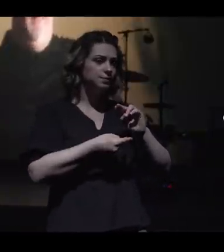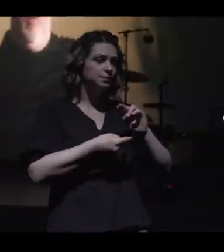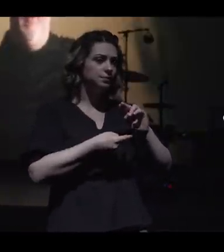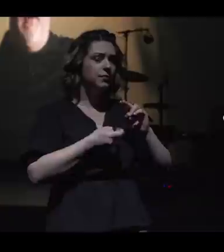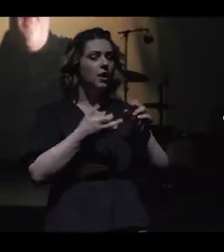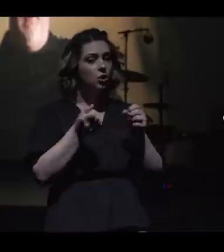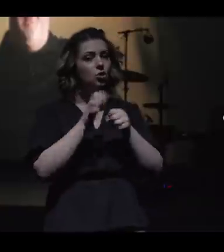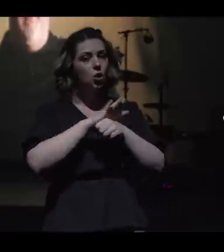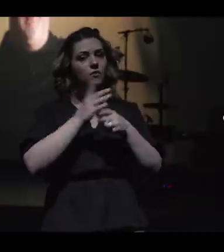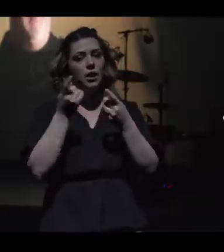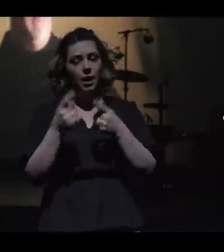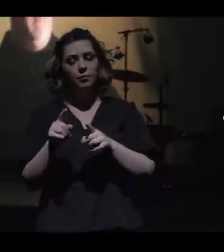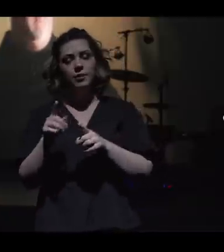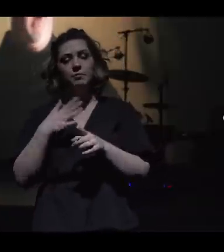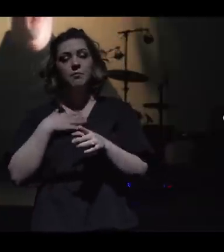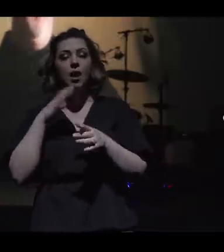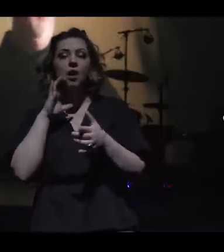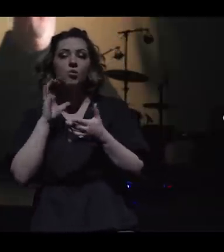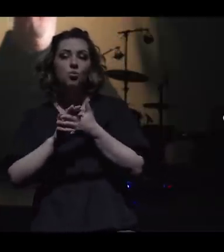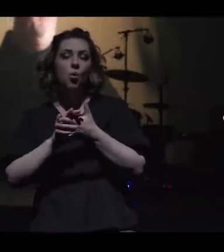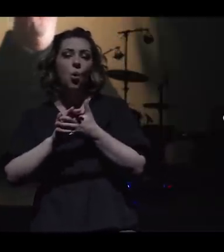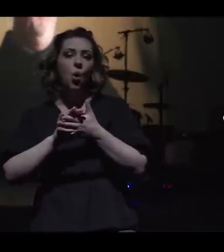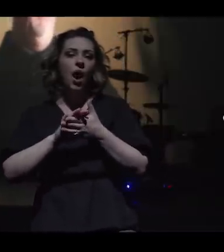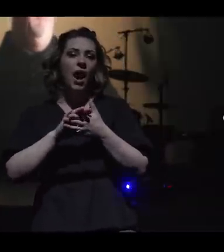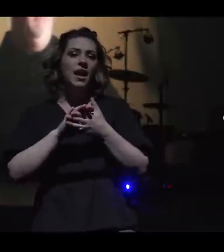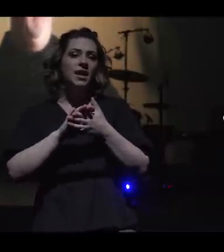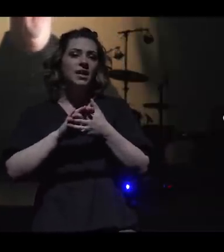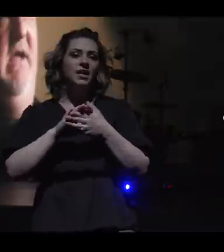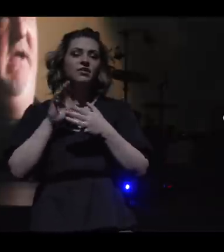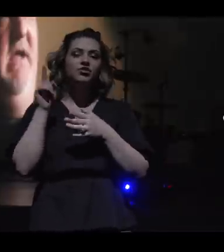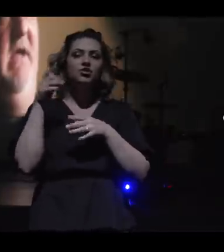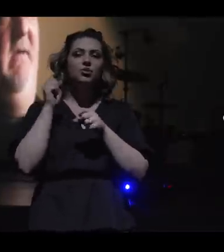wife works in the healthcare field, so her hours were reduced.